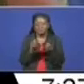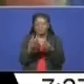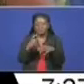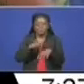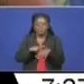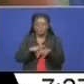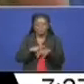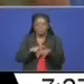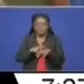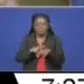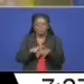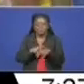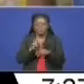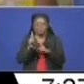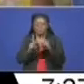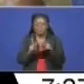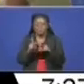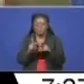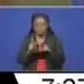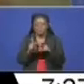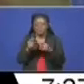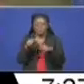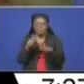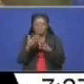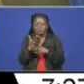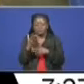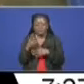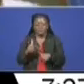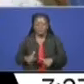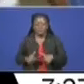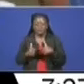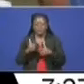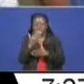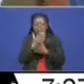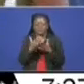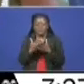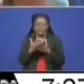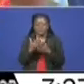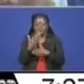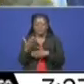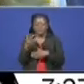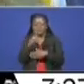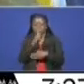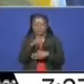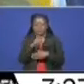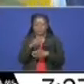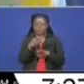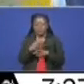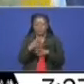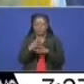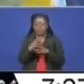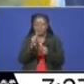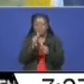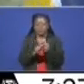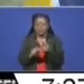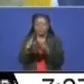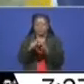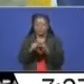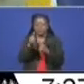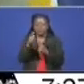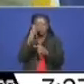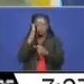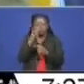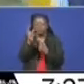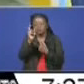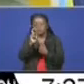Oftentimes, people don't realize that there are certain items that you need on a regular basis. Each month you're going to need. And